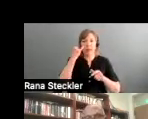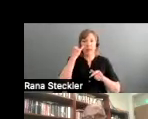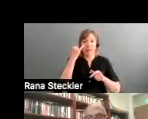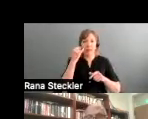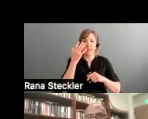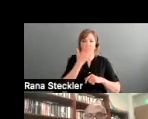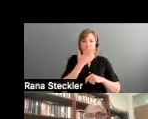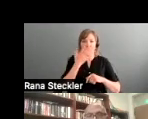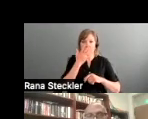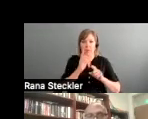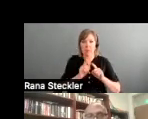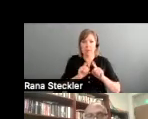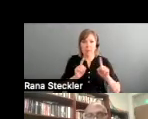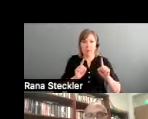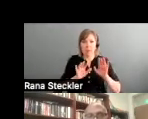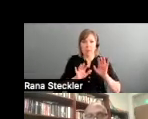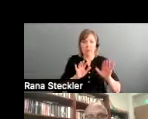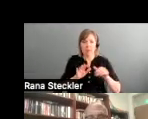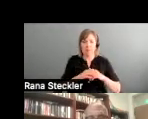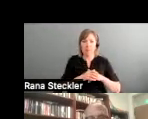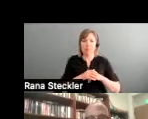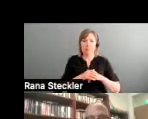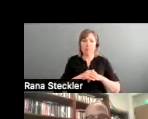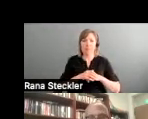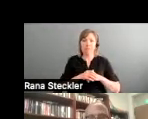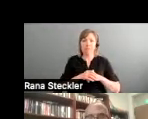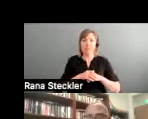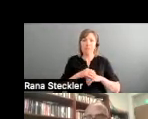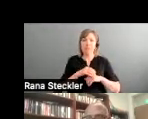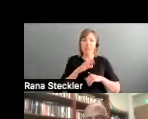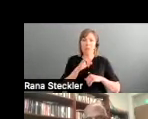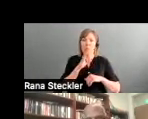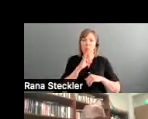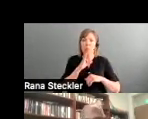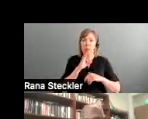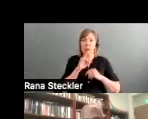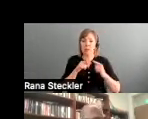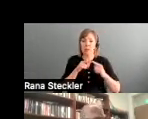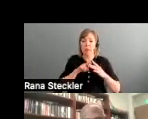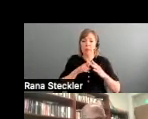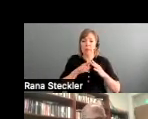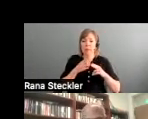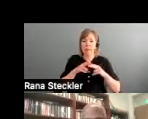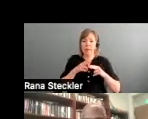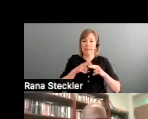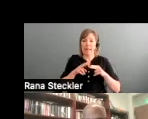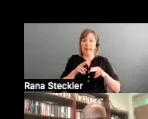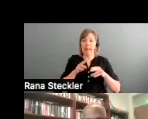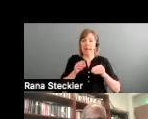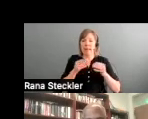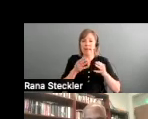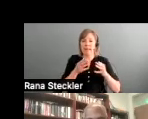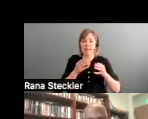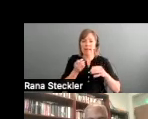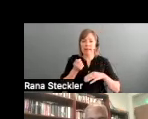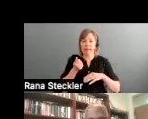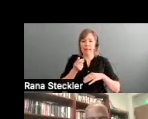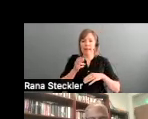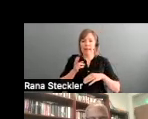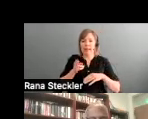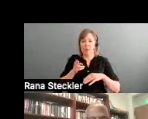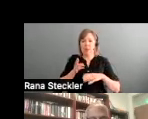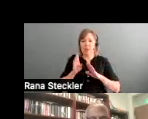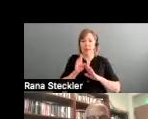racial difference. So I want to begin by just talking very briefly, giving a little historical